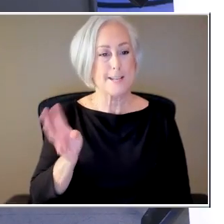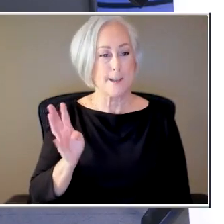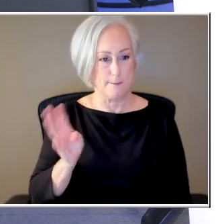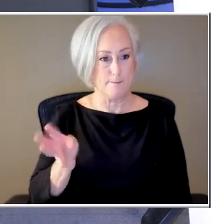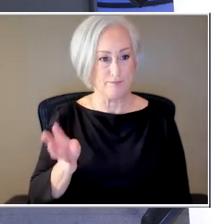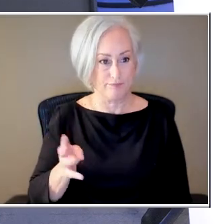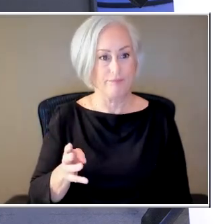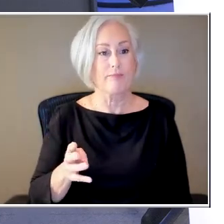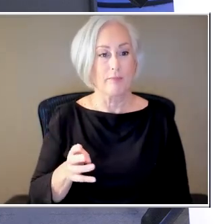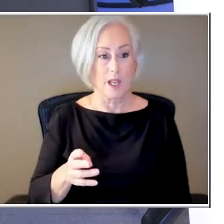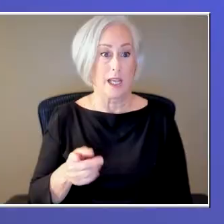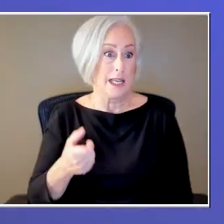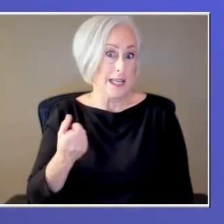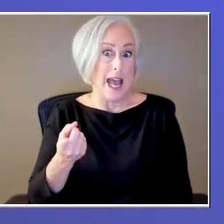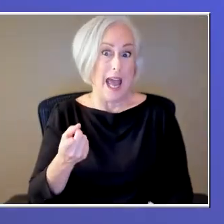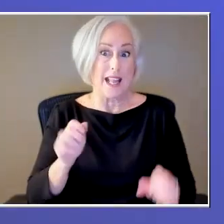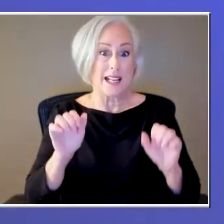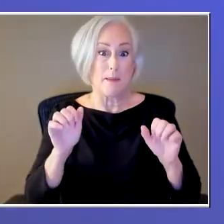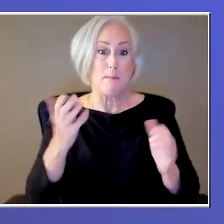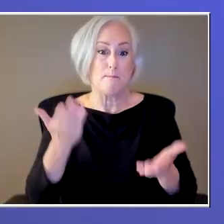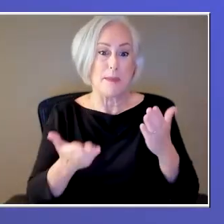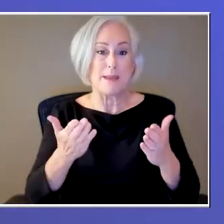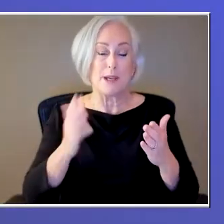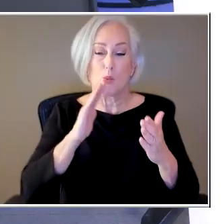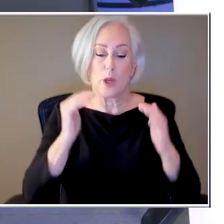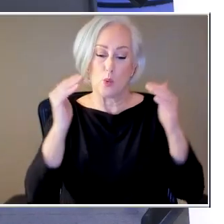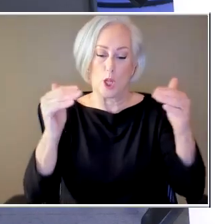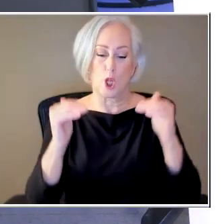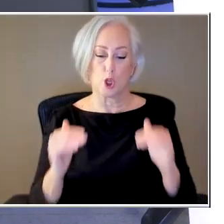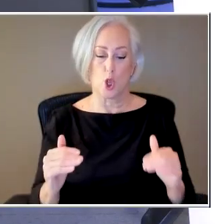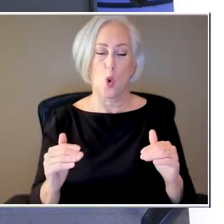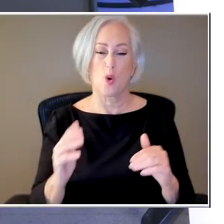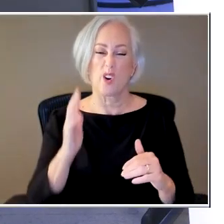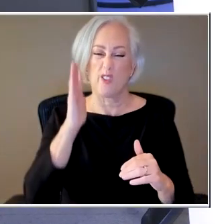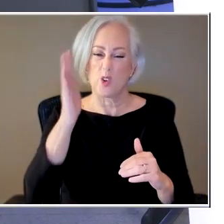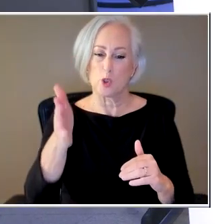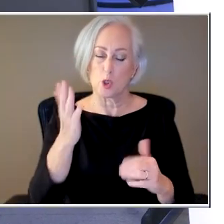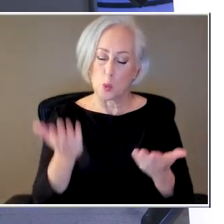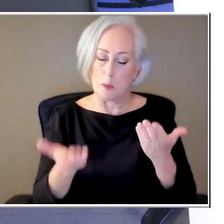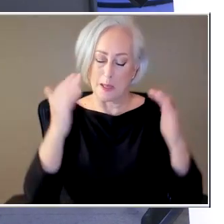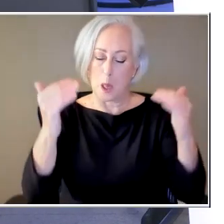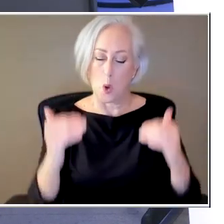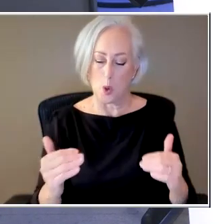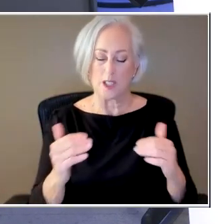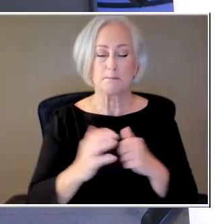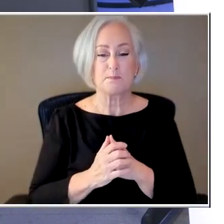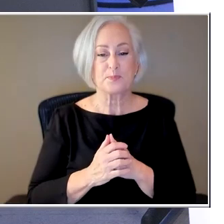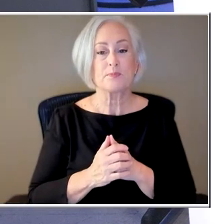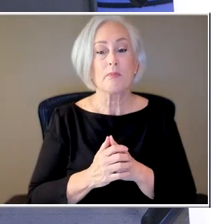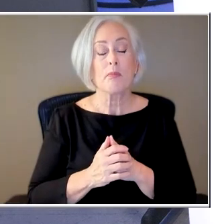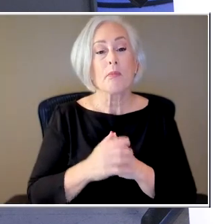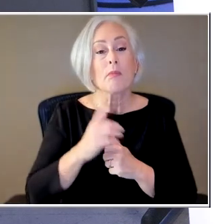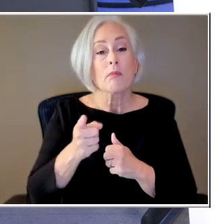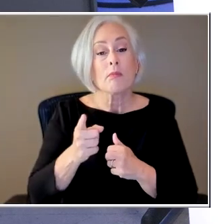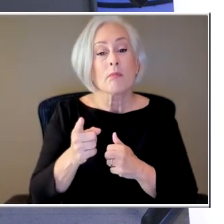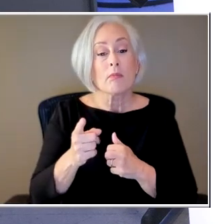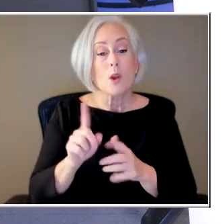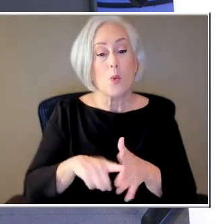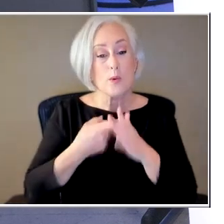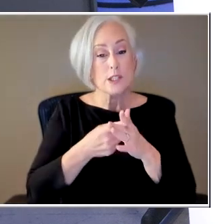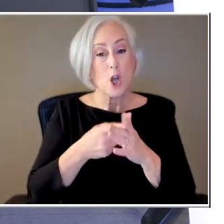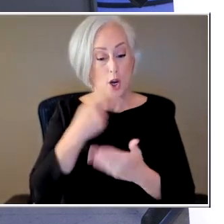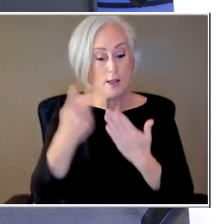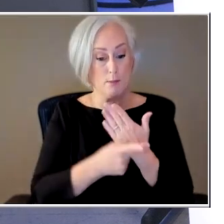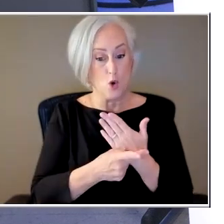and that might be lower in the future. Right. Okay. Yes. Okay. Good to know. As we mentioned off the top of the program, international donation